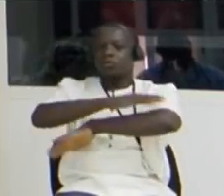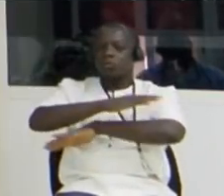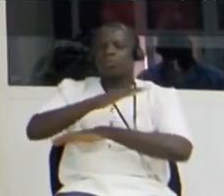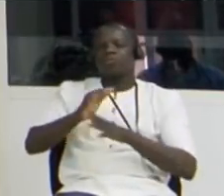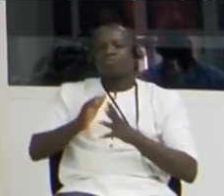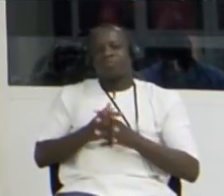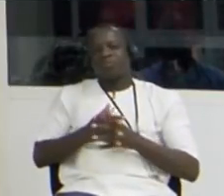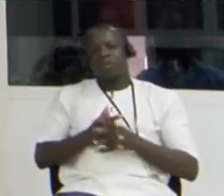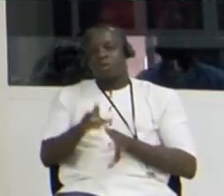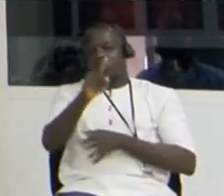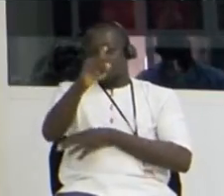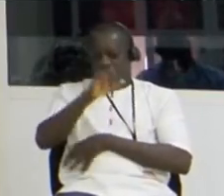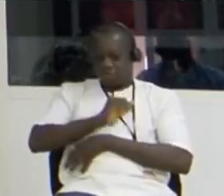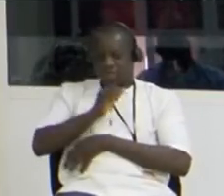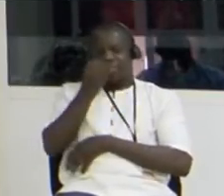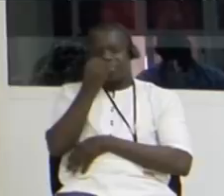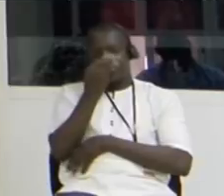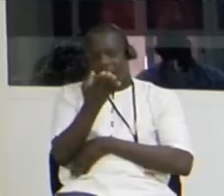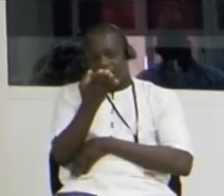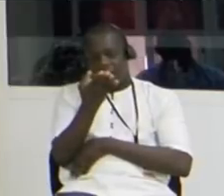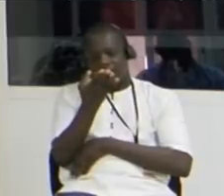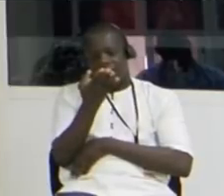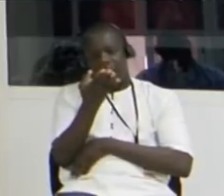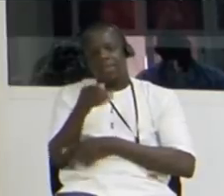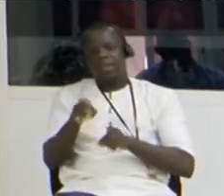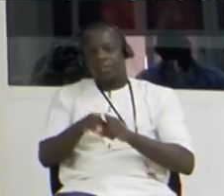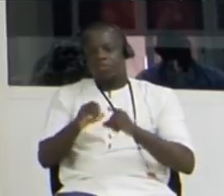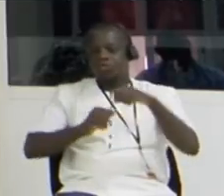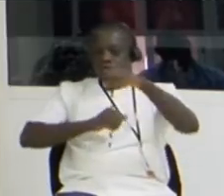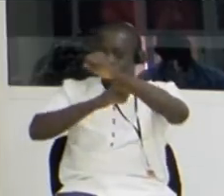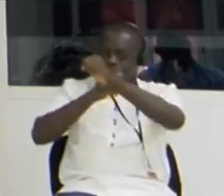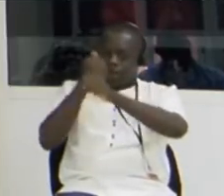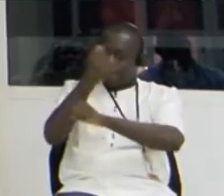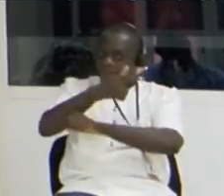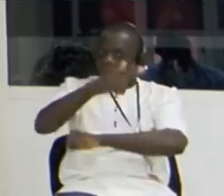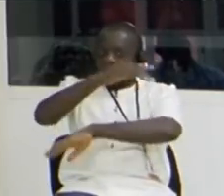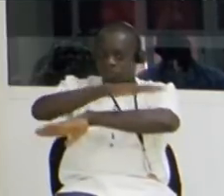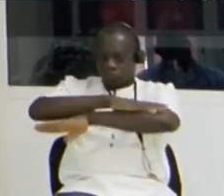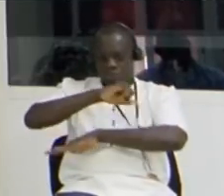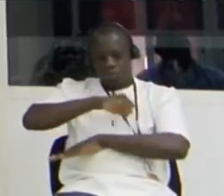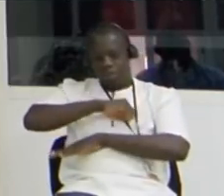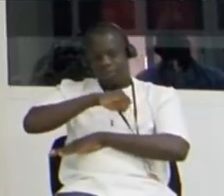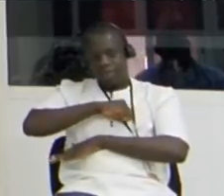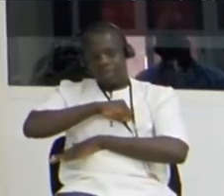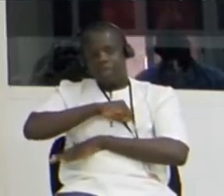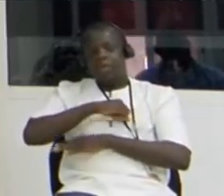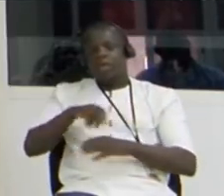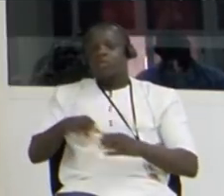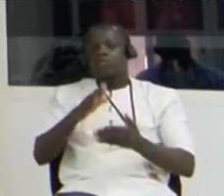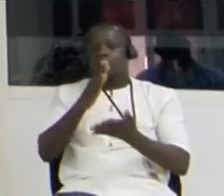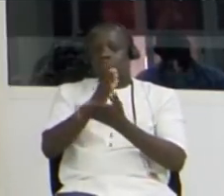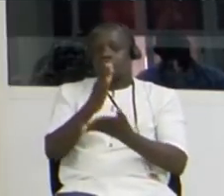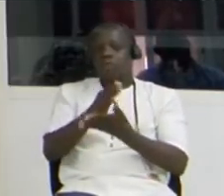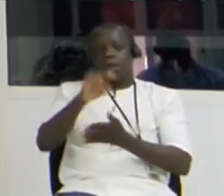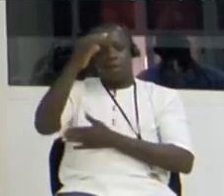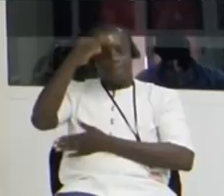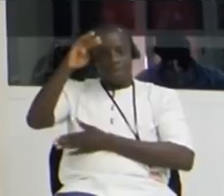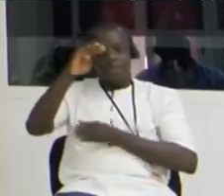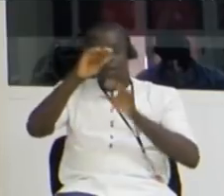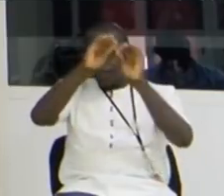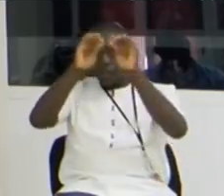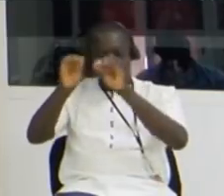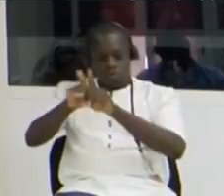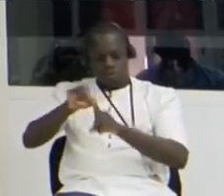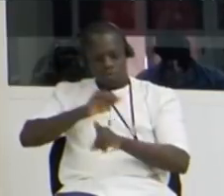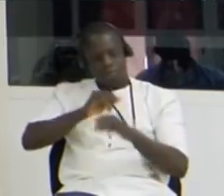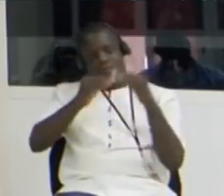But you're saying that despite the fact that these scholarships were offered by him personally, it was the Ministry of Education that had to finance